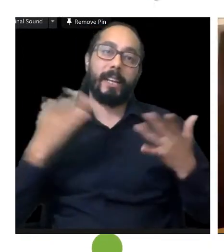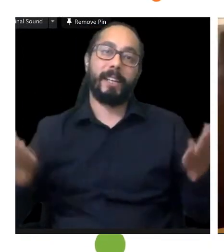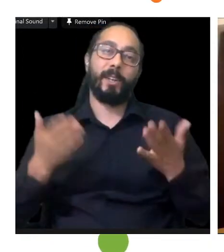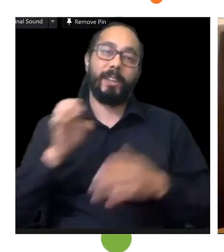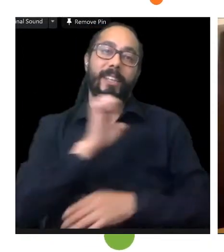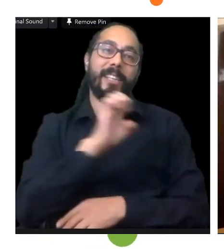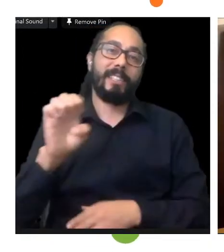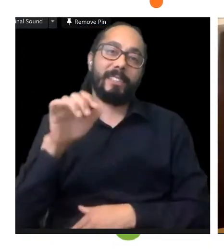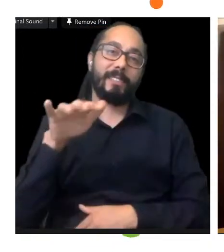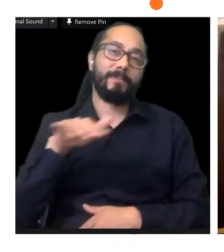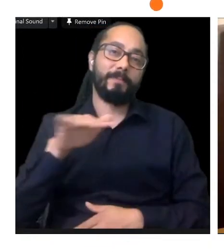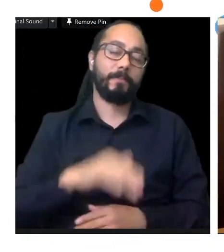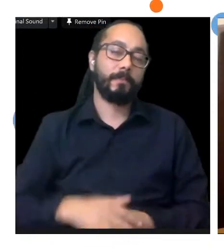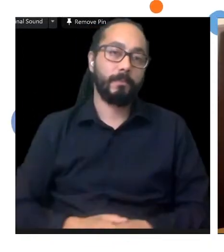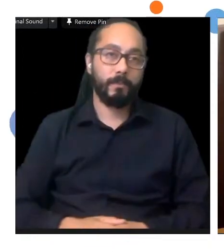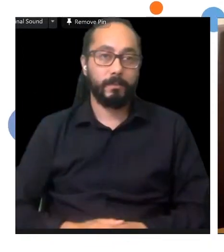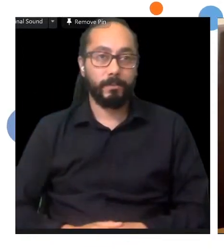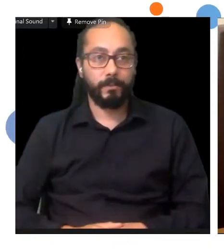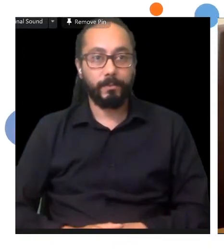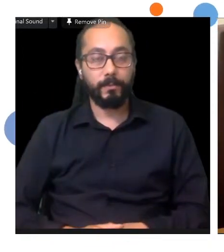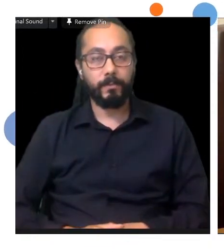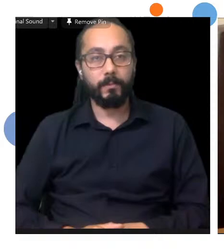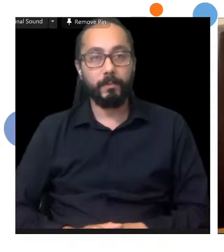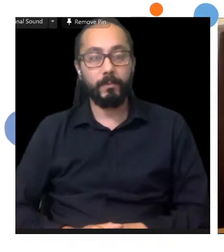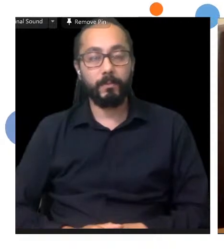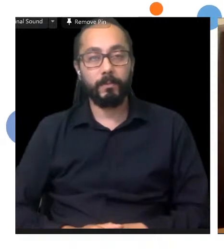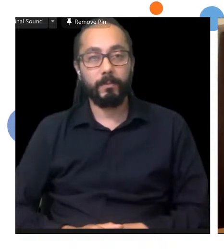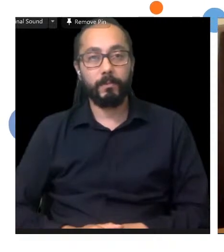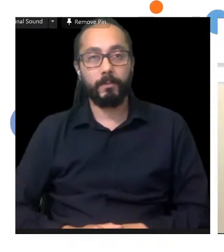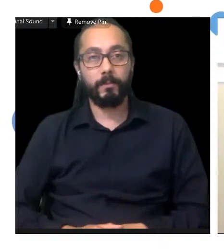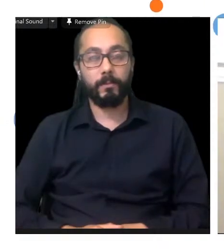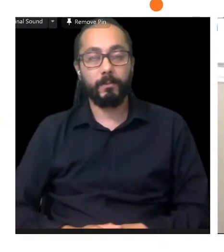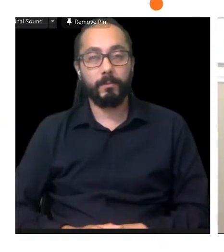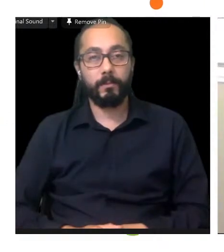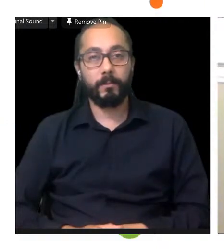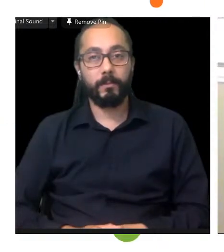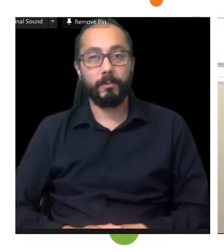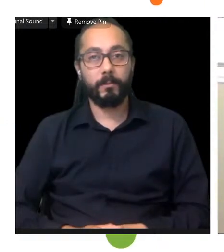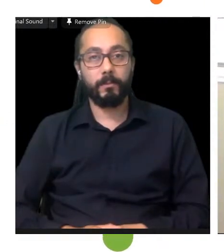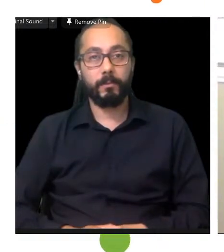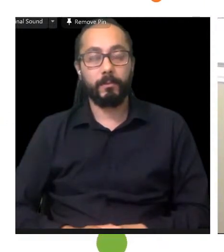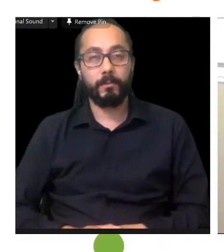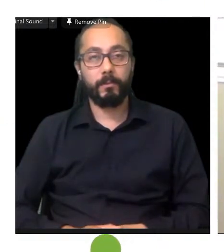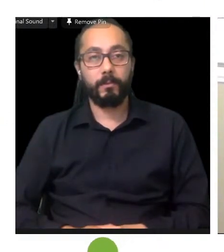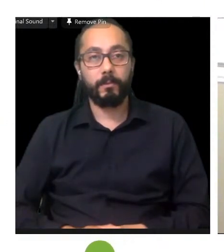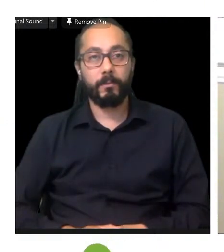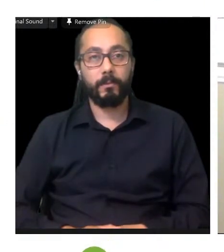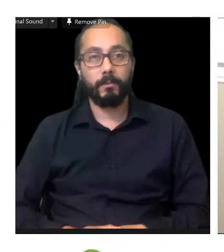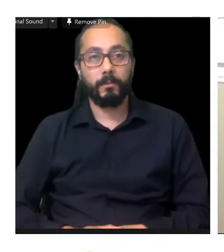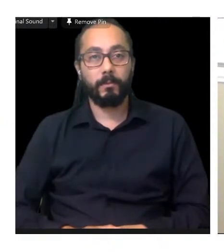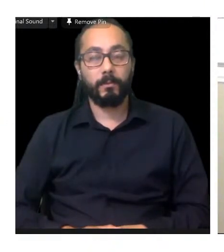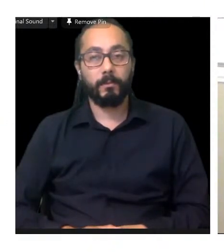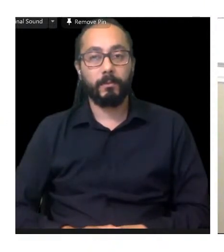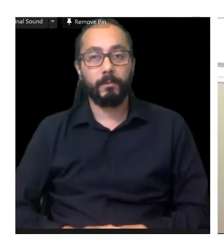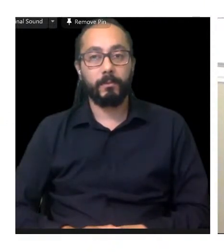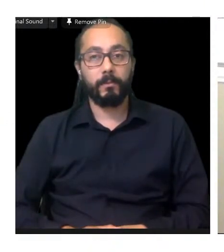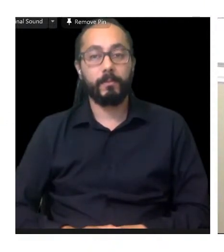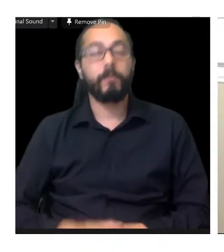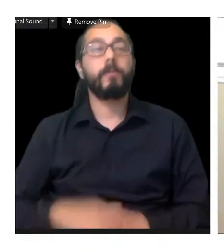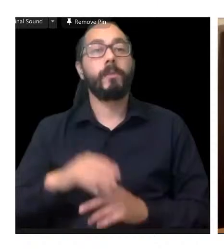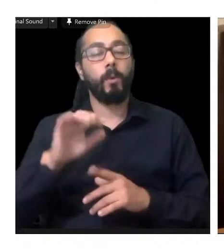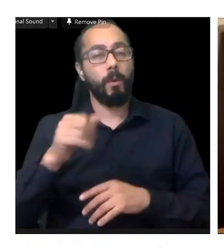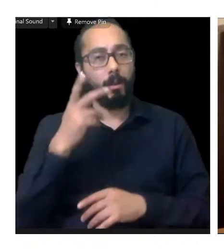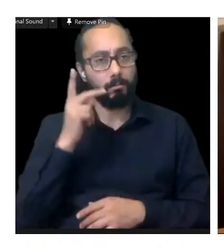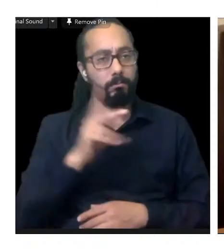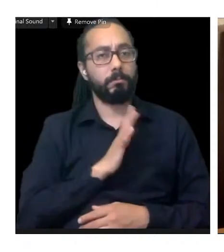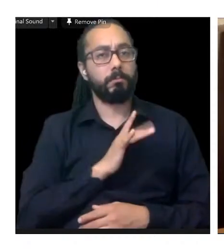much, Wesley. It's an extraordinary story. I think it's so beautifully highlights kind of some of the opportunities out of the pandemic in terms of